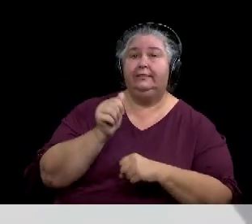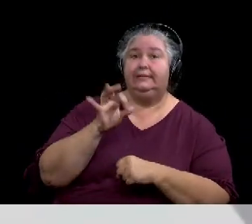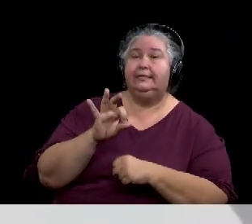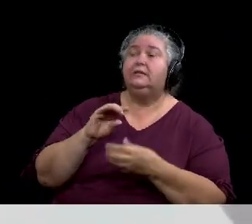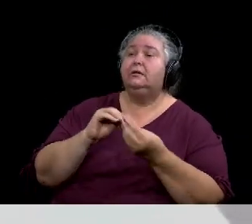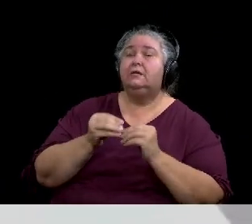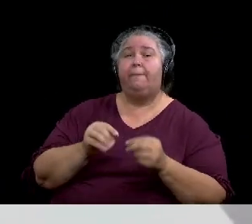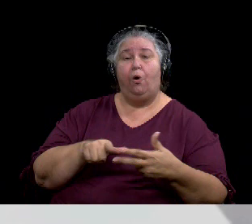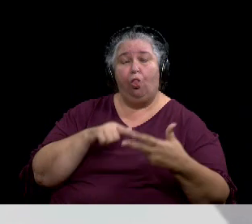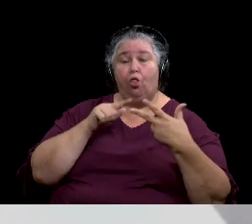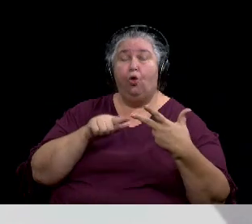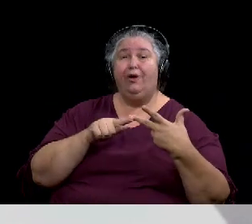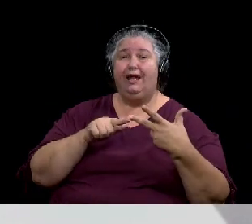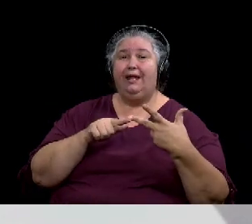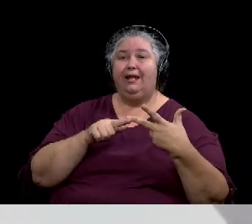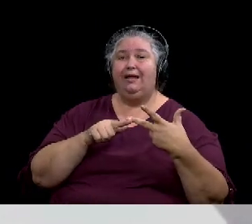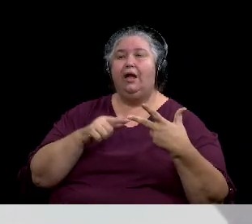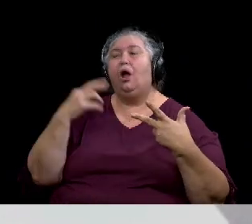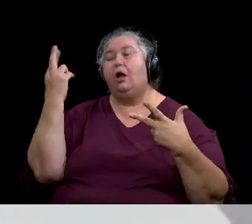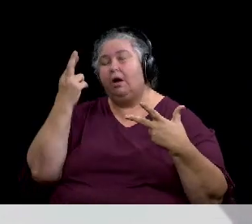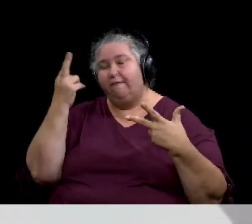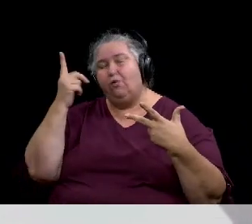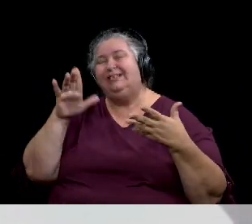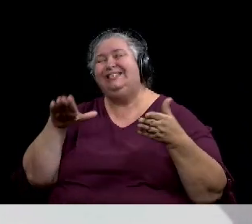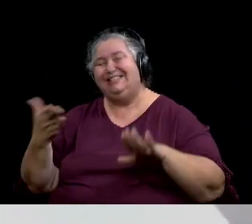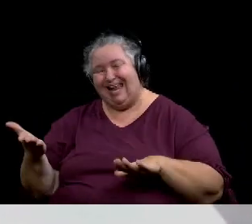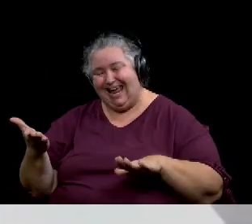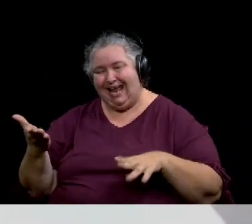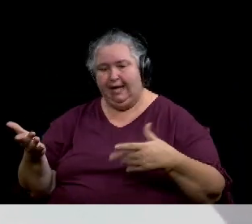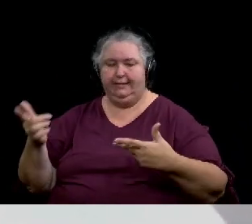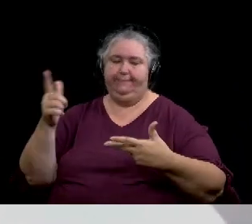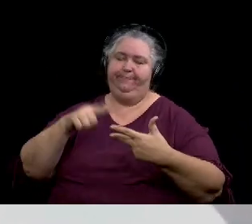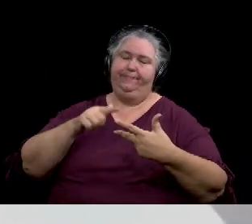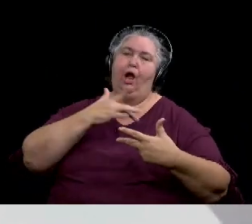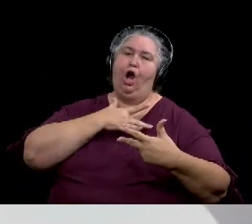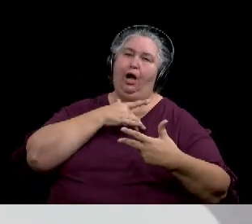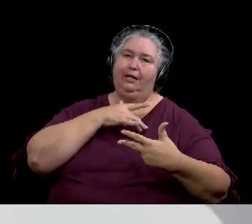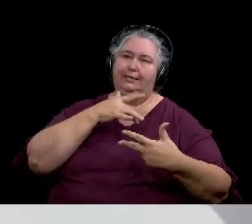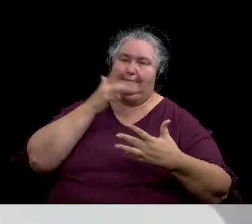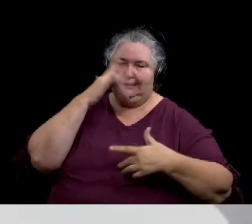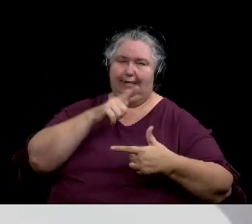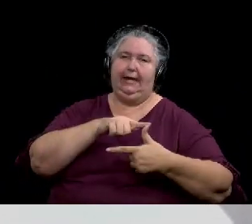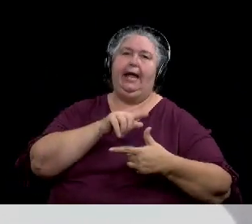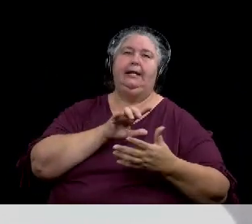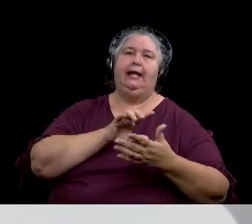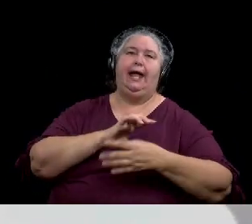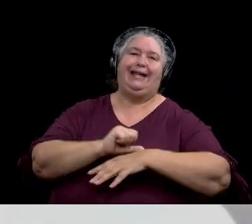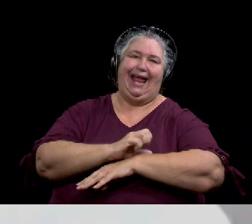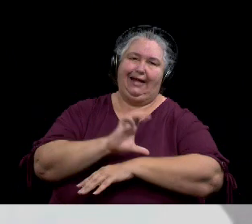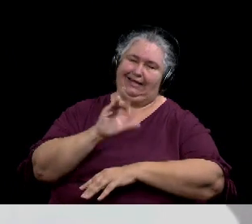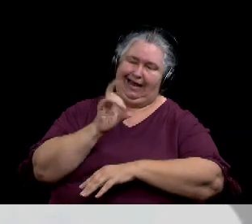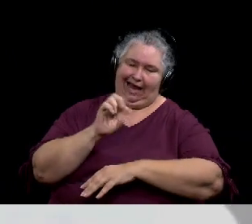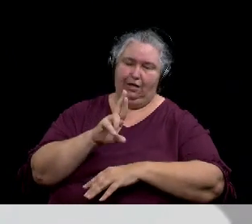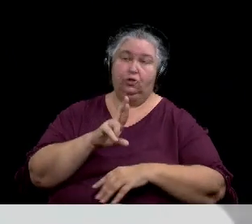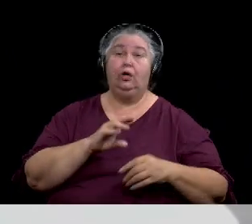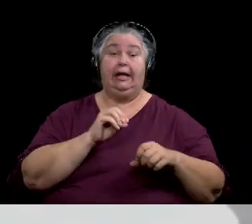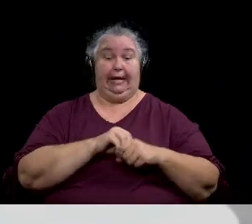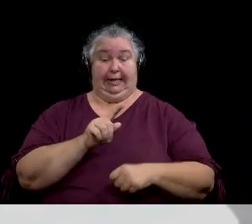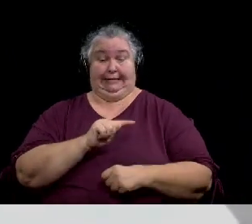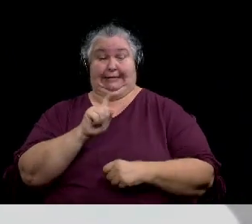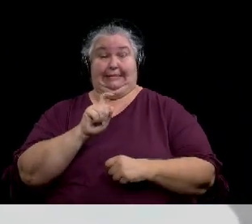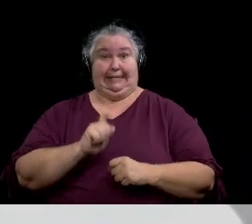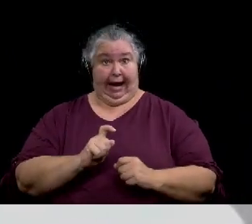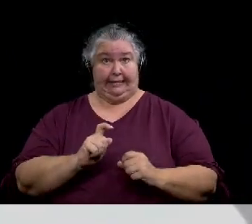3 cause of death in the United States, following heart disease and cancer. In Texas,